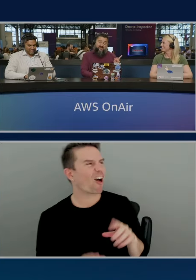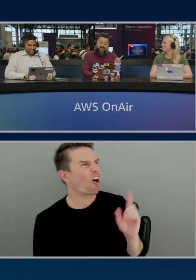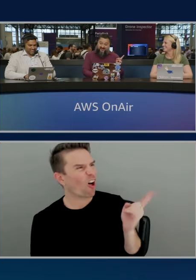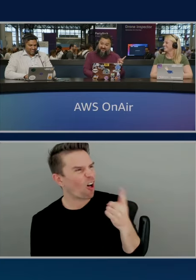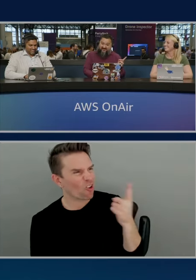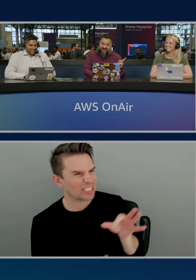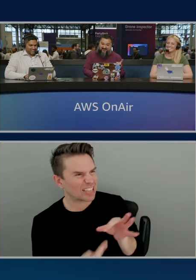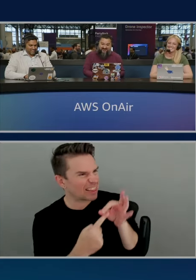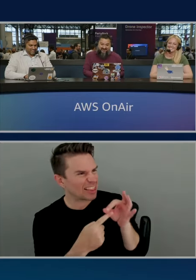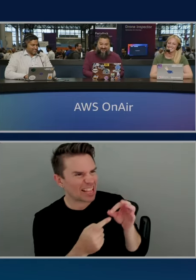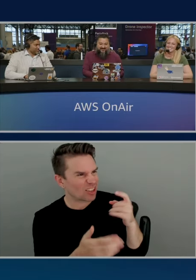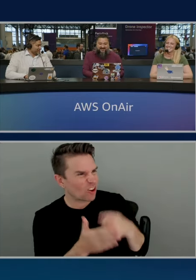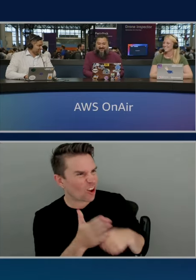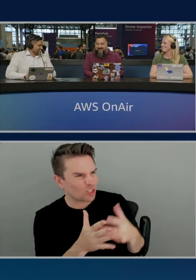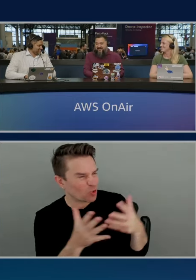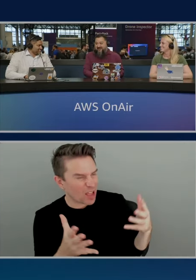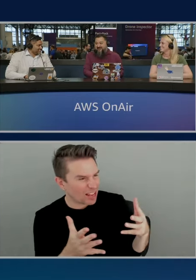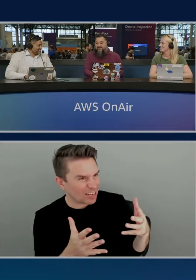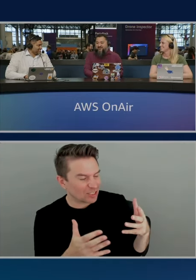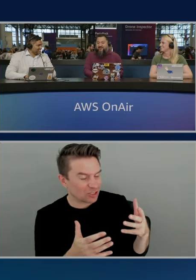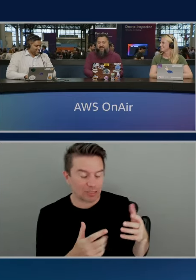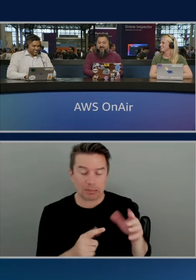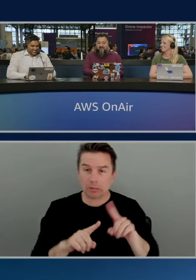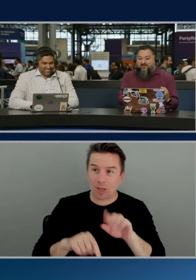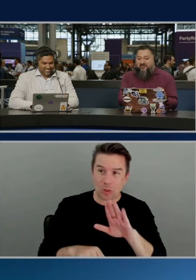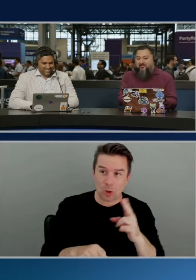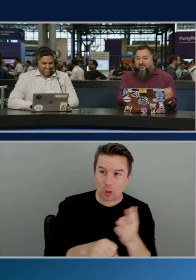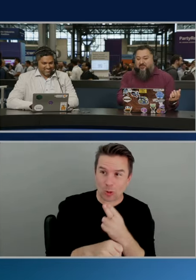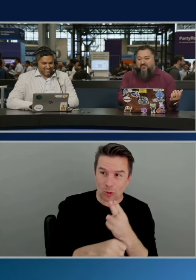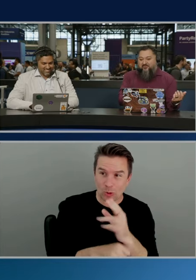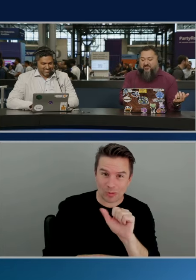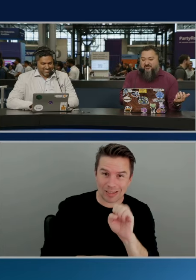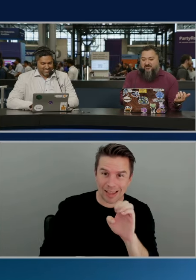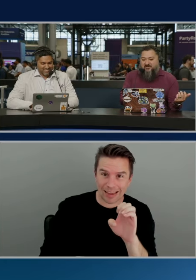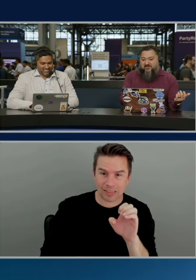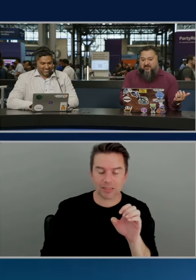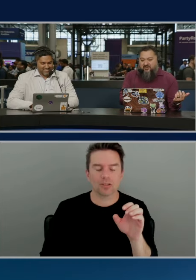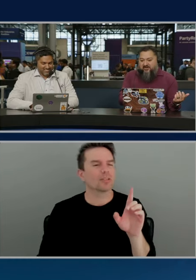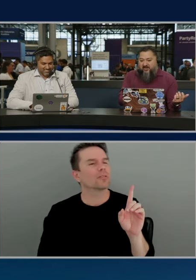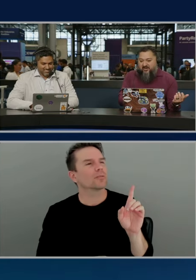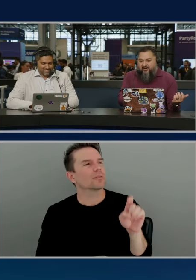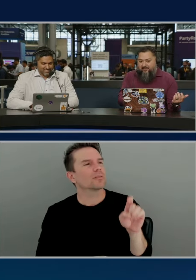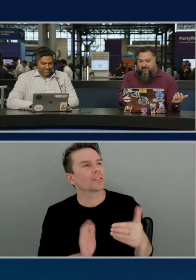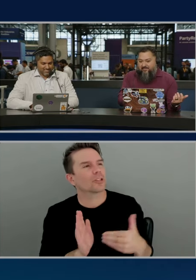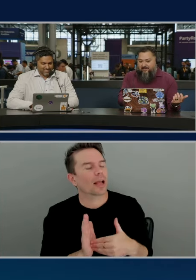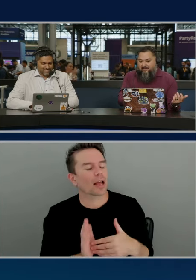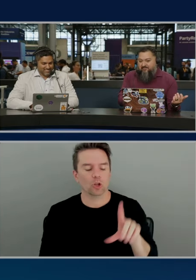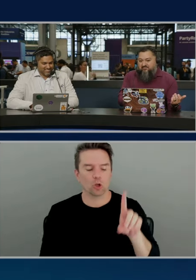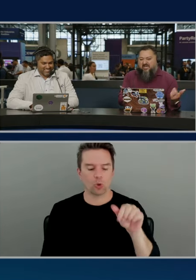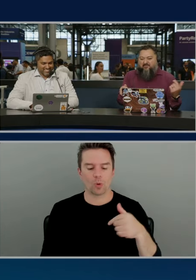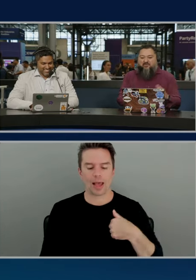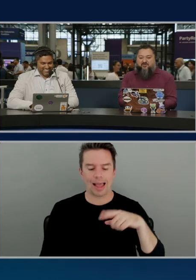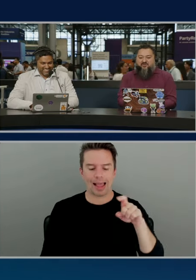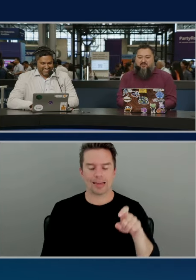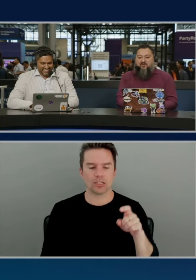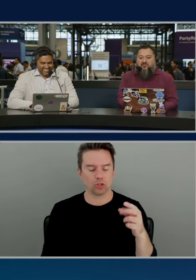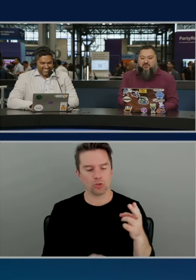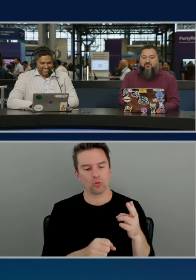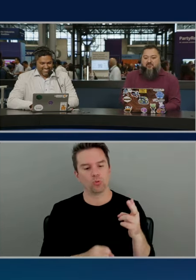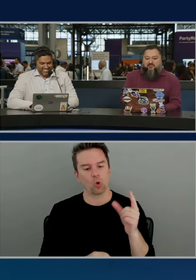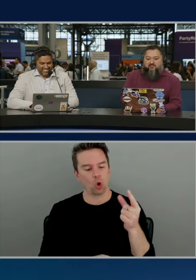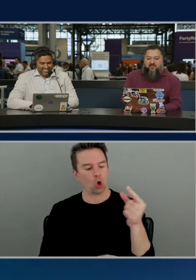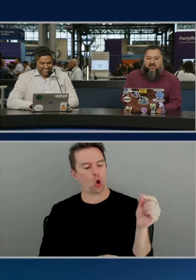dictate it. Exactly. Unless what is it? Unless you, do I need to go multi-region? I would just leave it at. Yeah, probably just keep